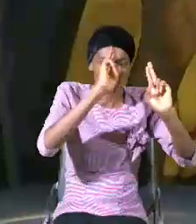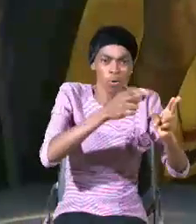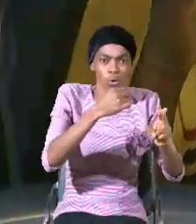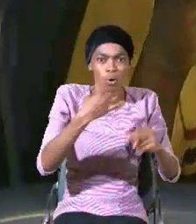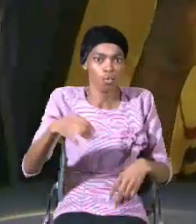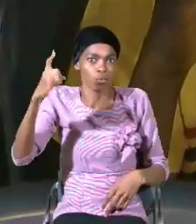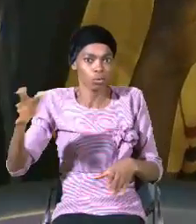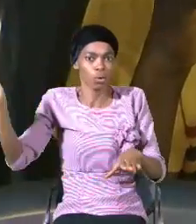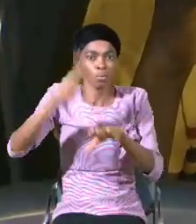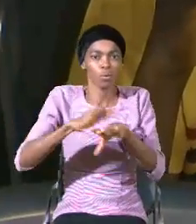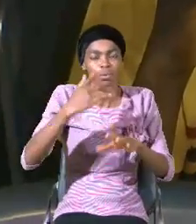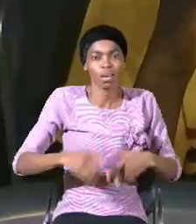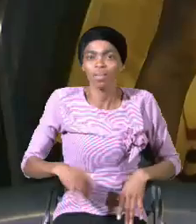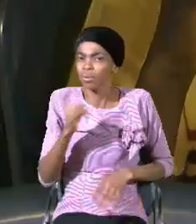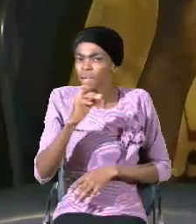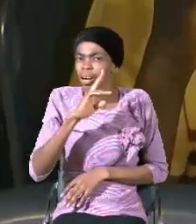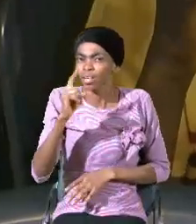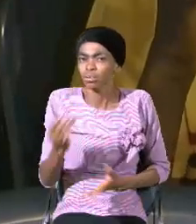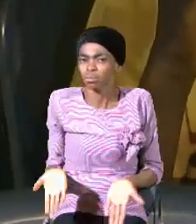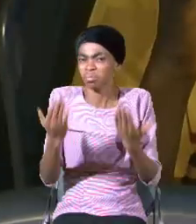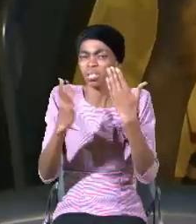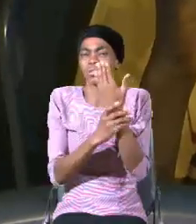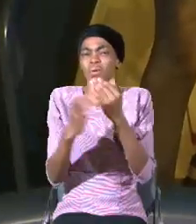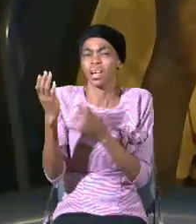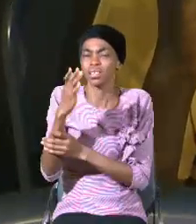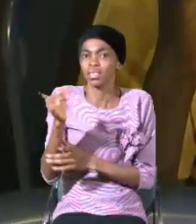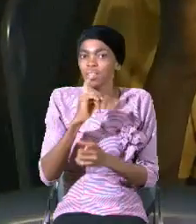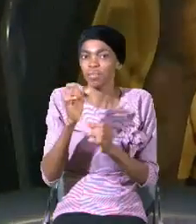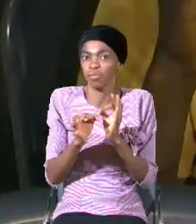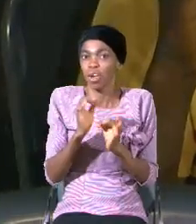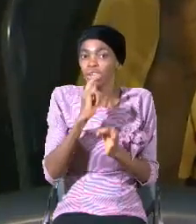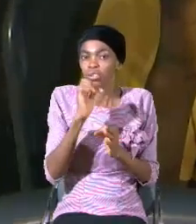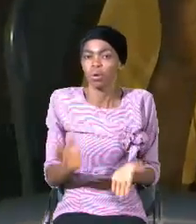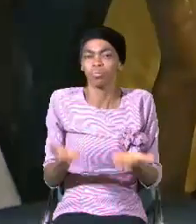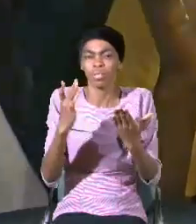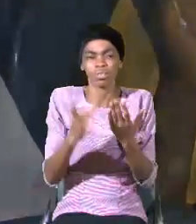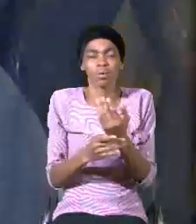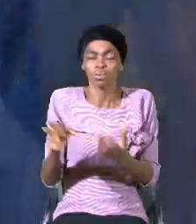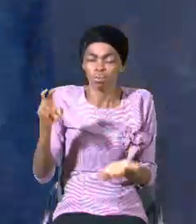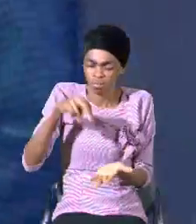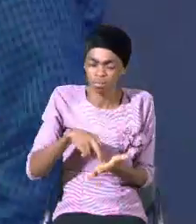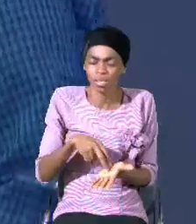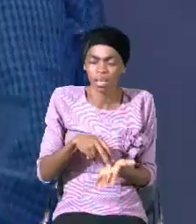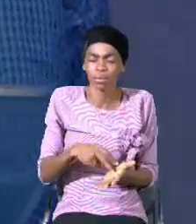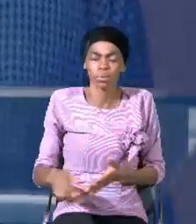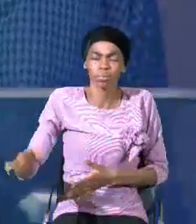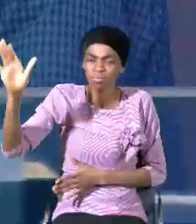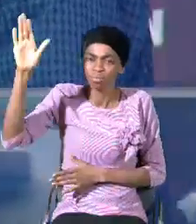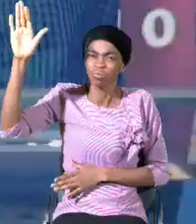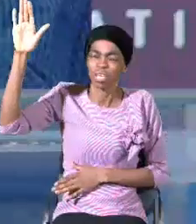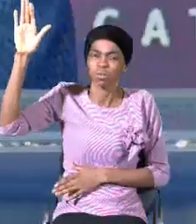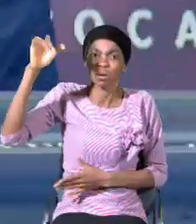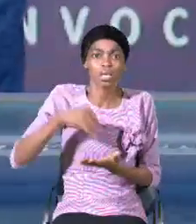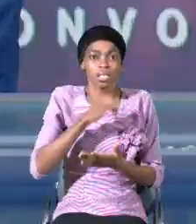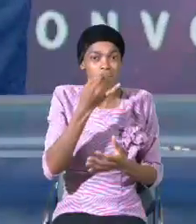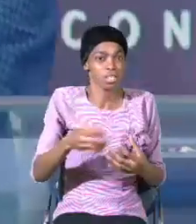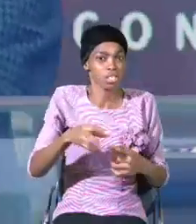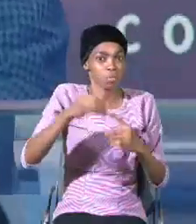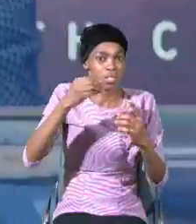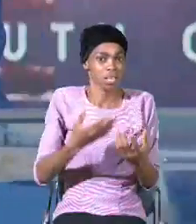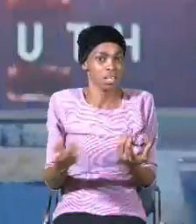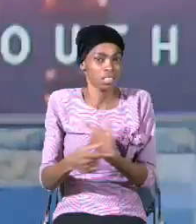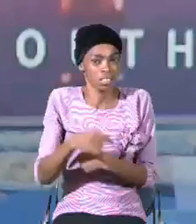life. Where are you? Raise up your hand. If you are raising up your hand, stand up right there. It's a special day for you and it's